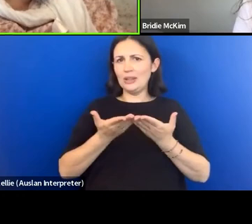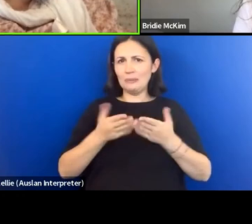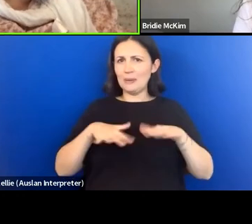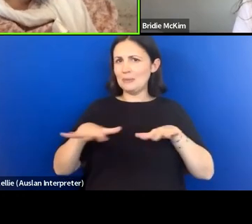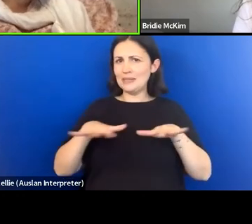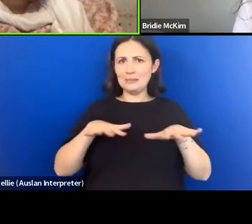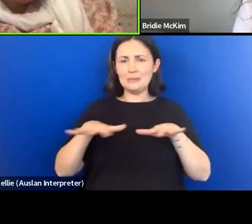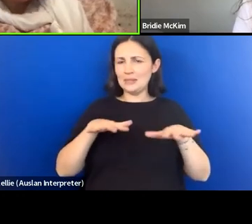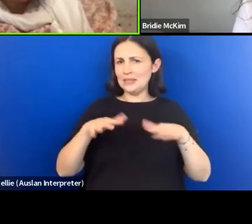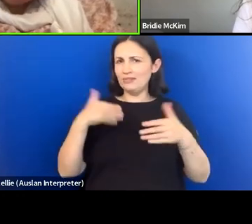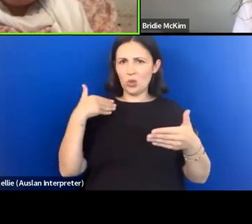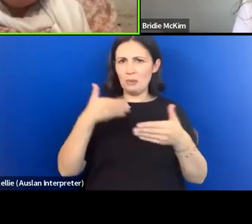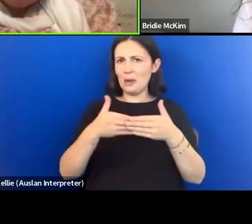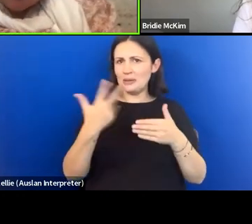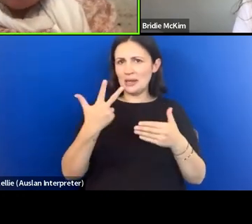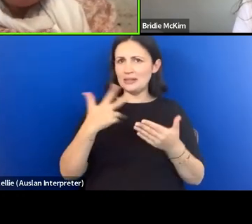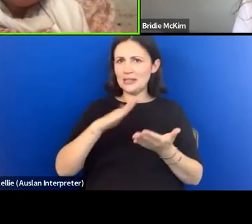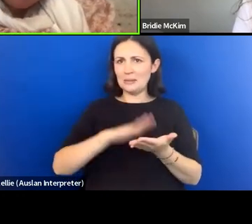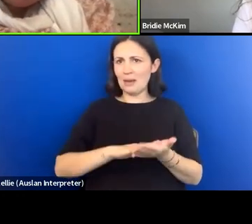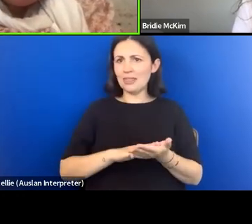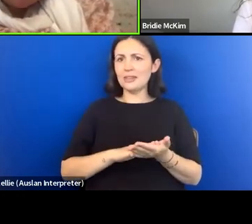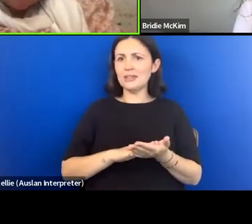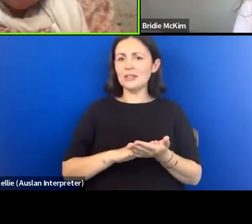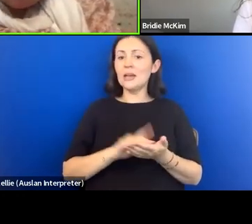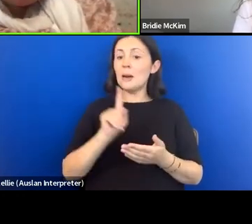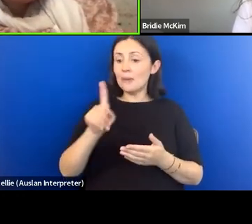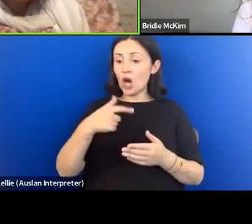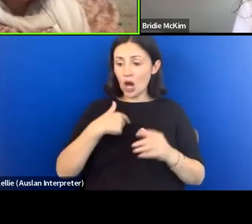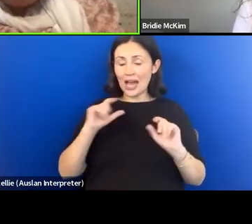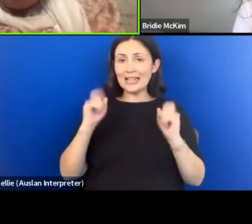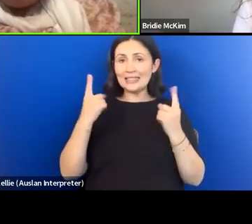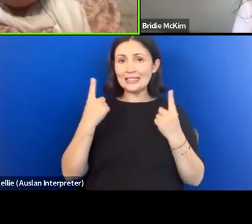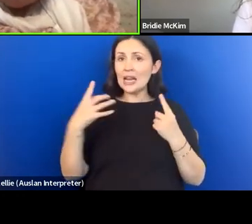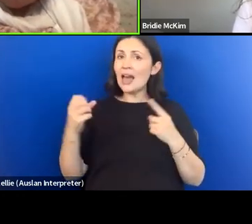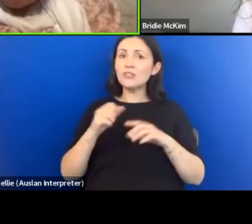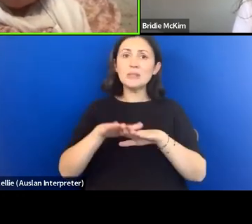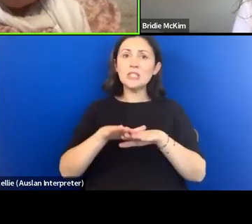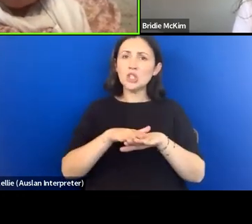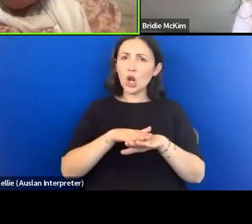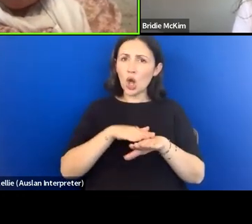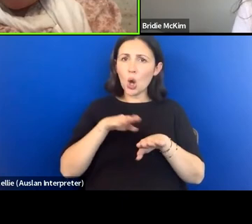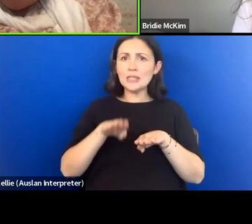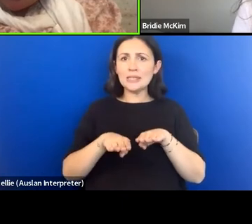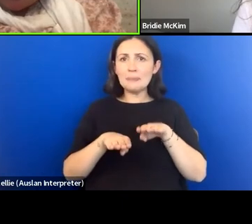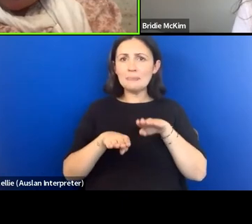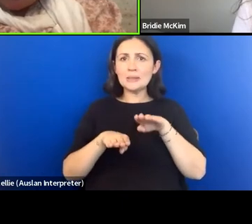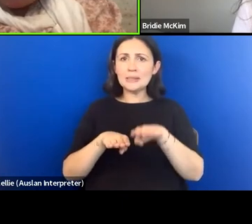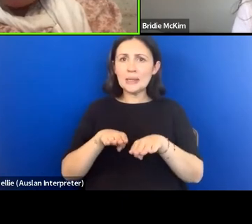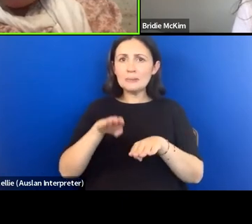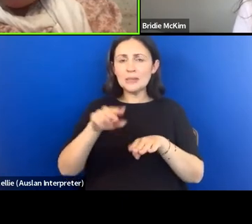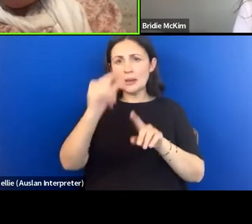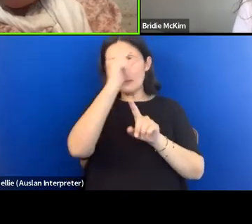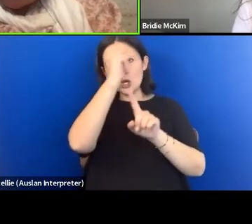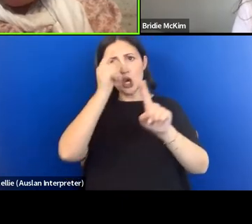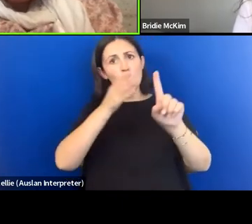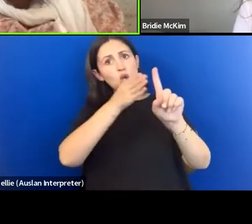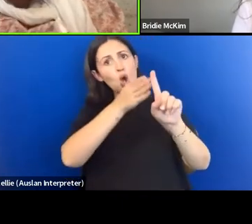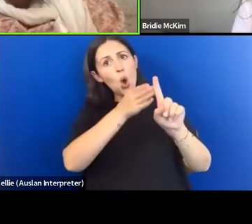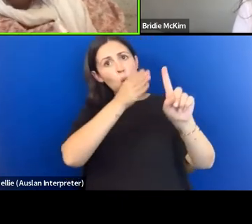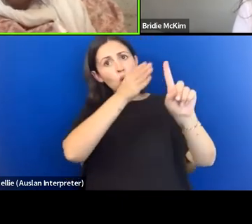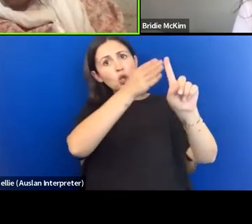about taking baby steps and setting goals and doing all that kind of good